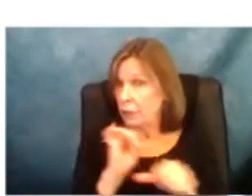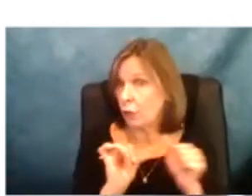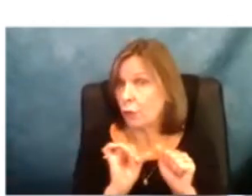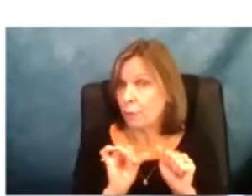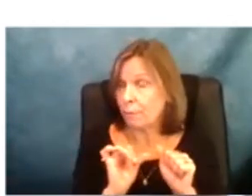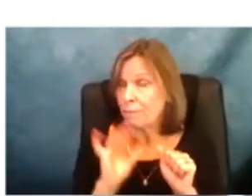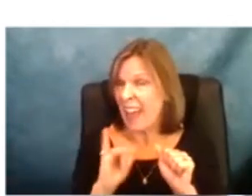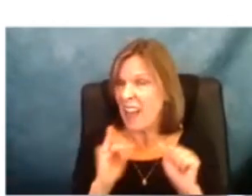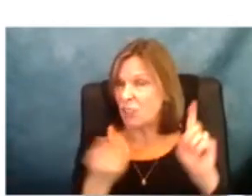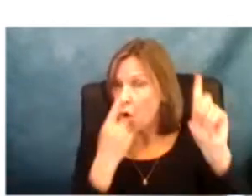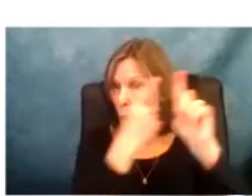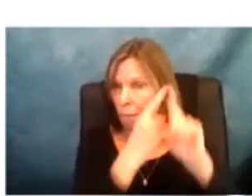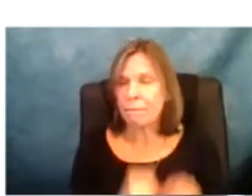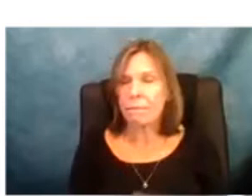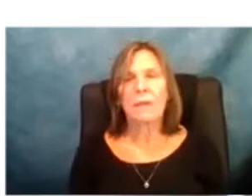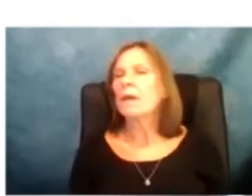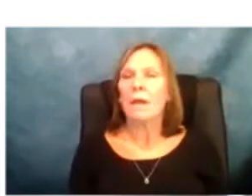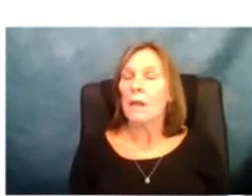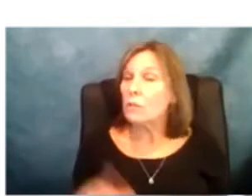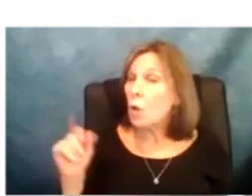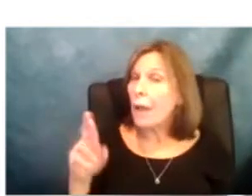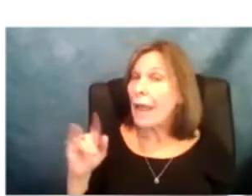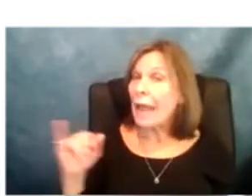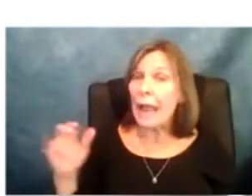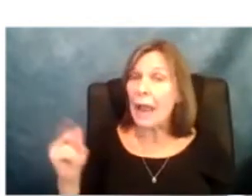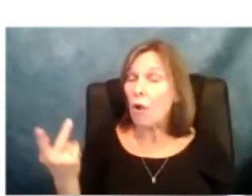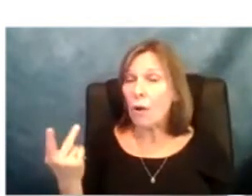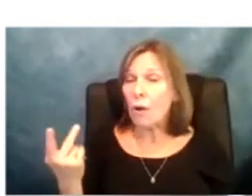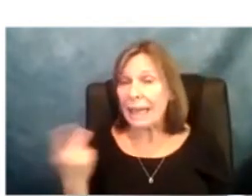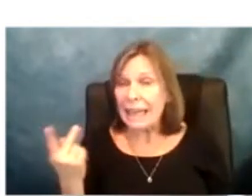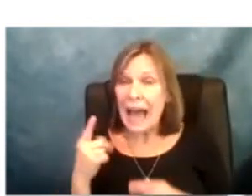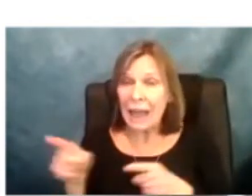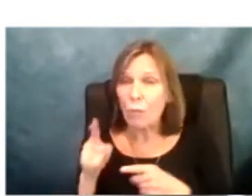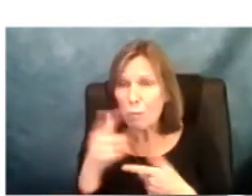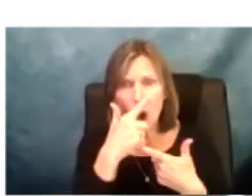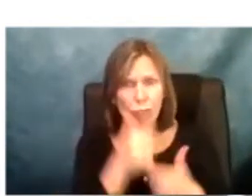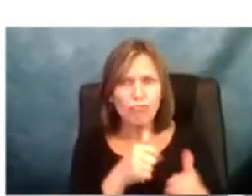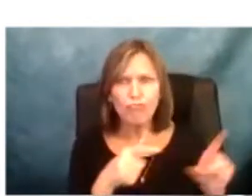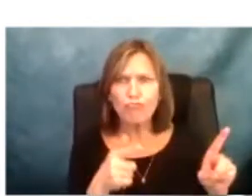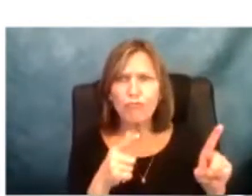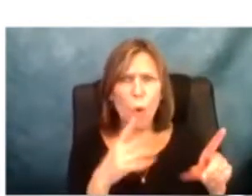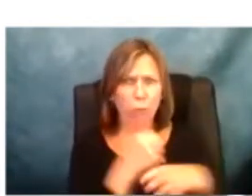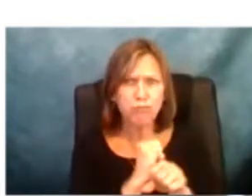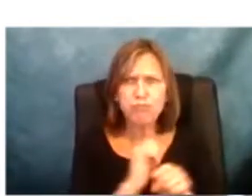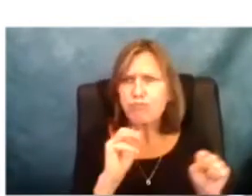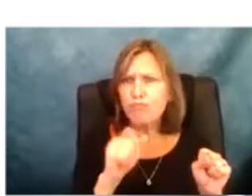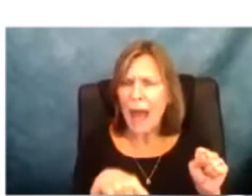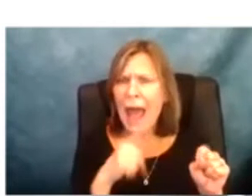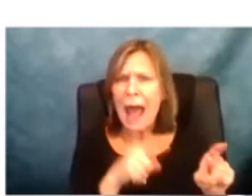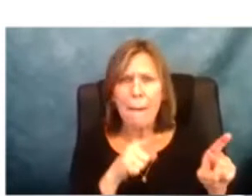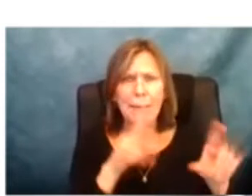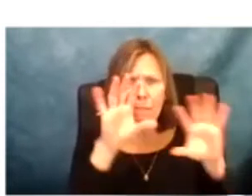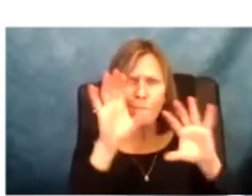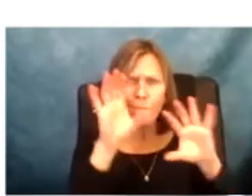And so this is just some example of like how Arin and I have been able to like harness our interest in geography and mapping to visualize some